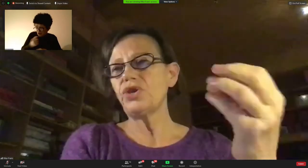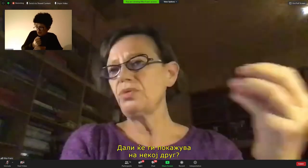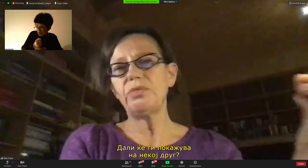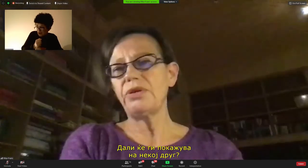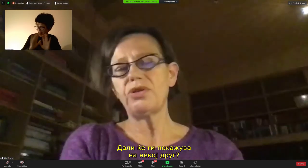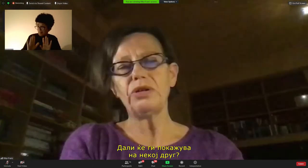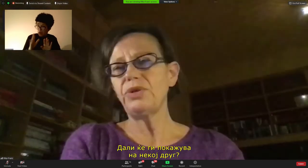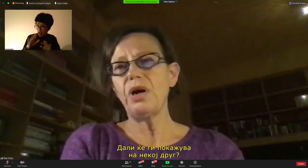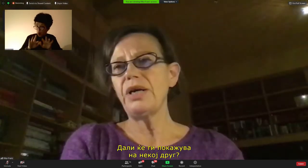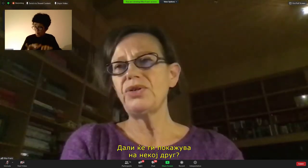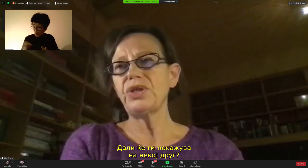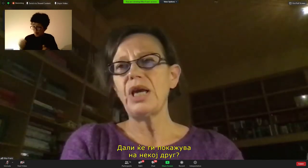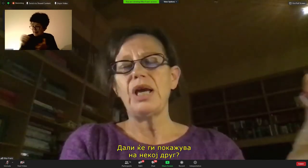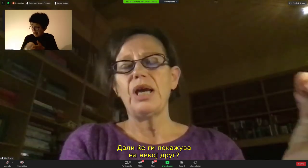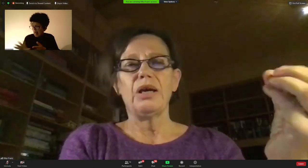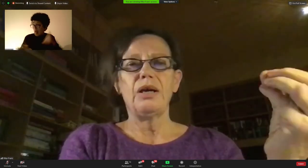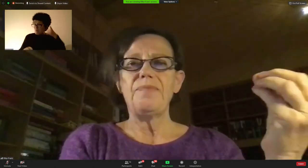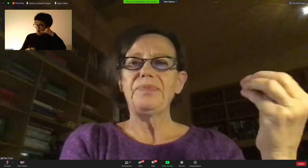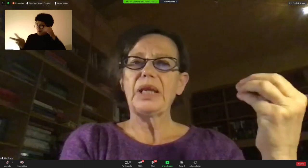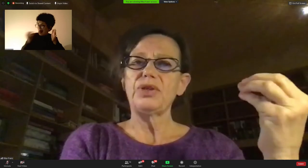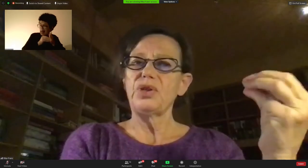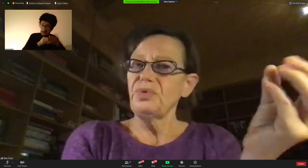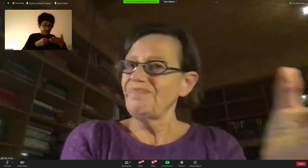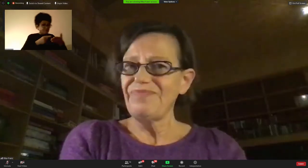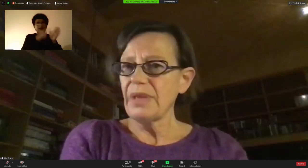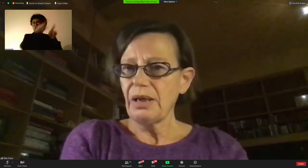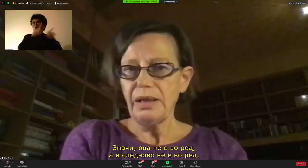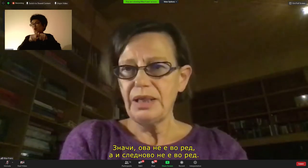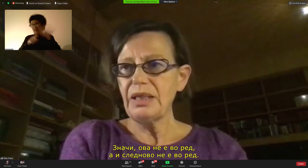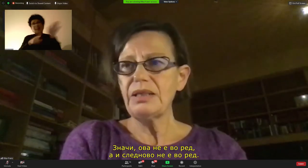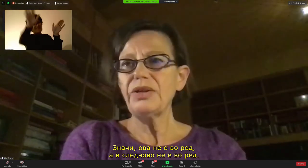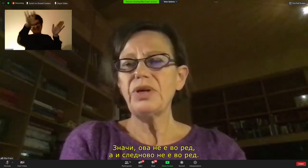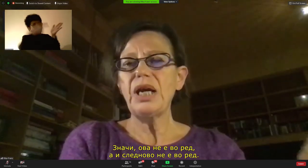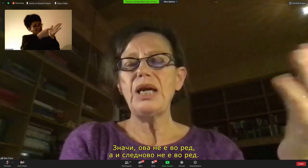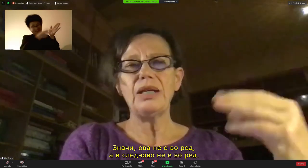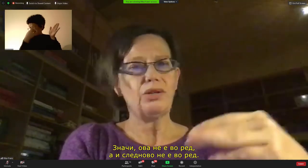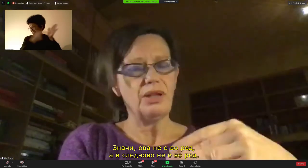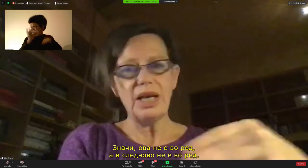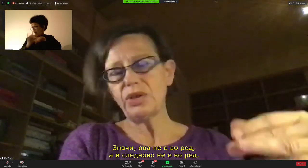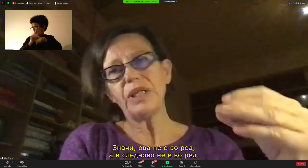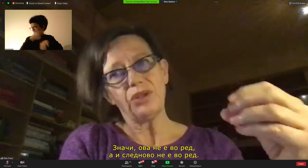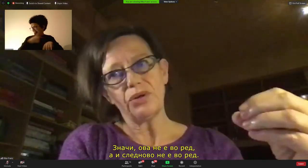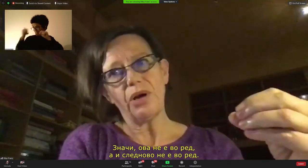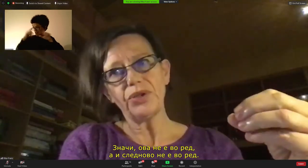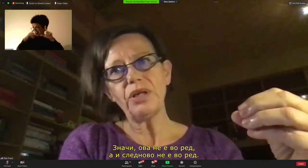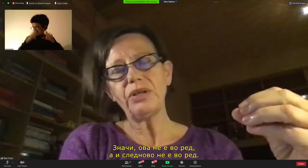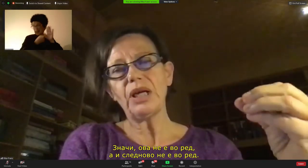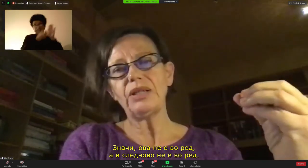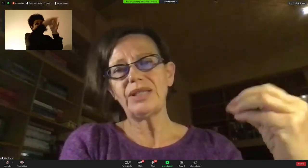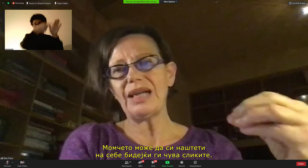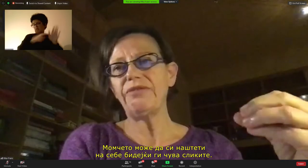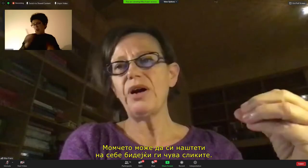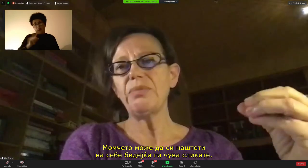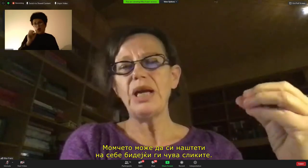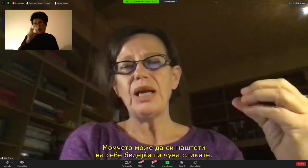phone, show them to others? So this is not okay. And the next one is also not okay,